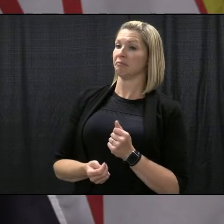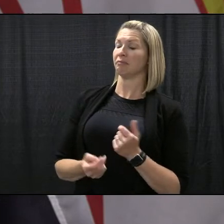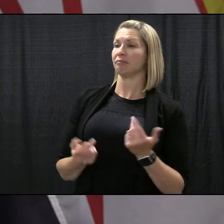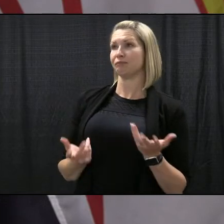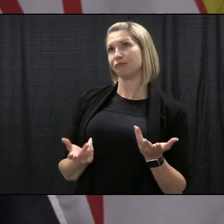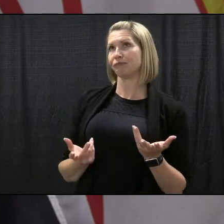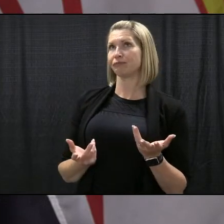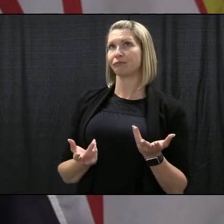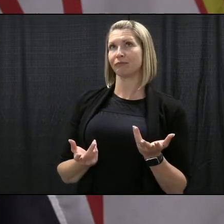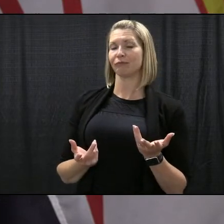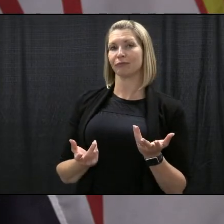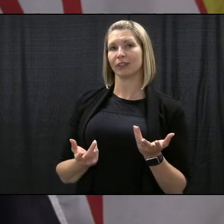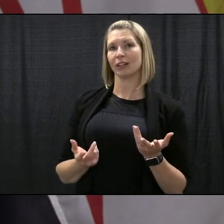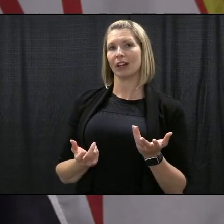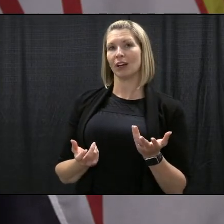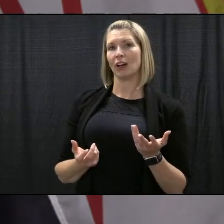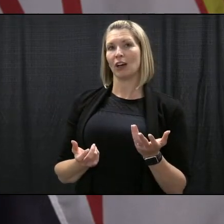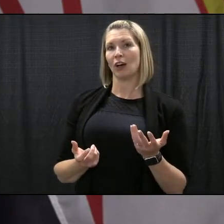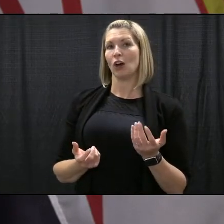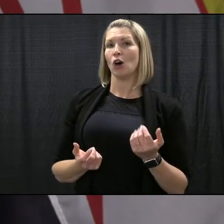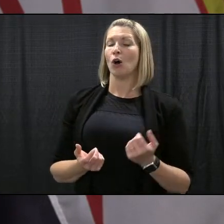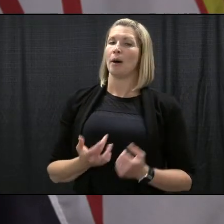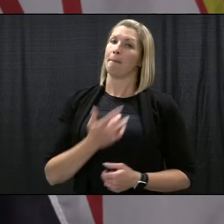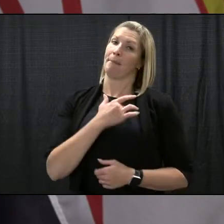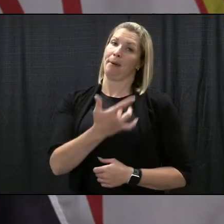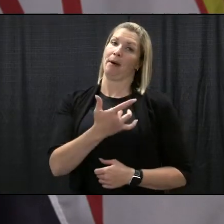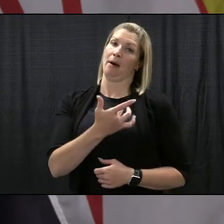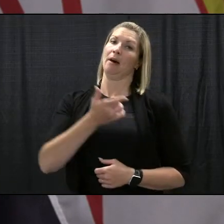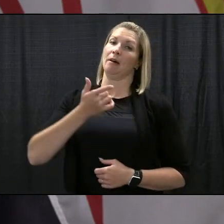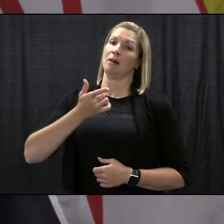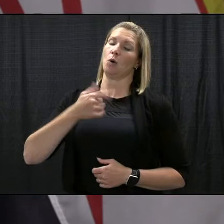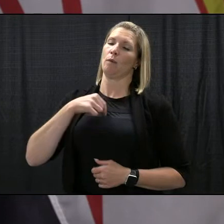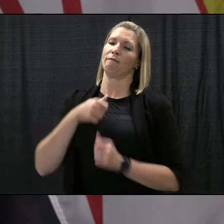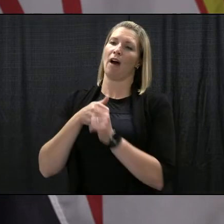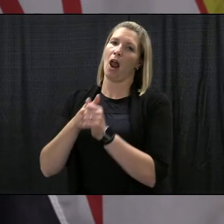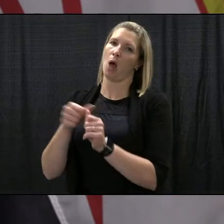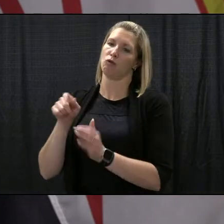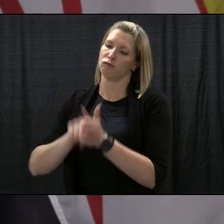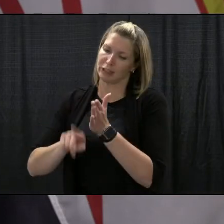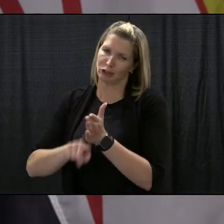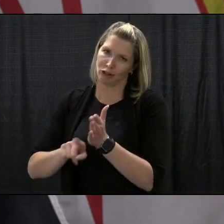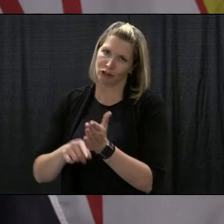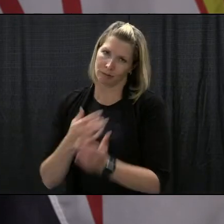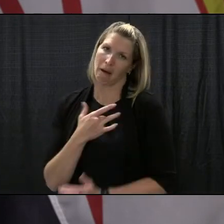it's right now, we've always tried to let the science lead the way, but